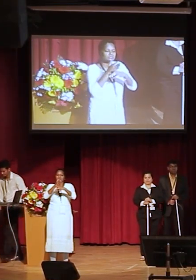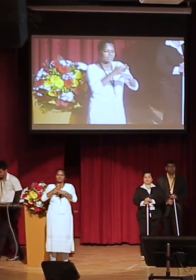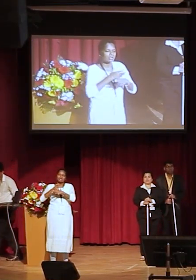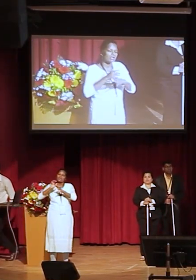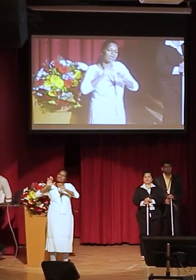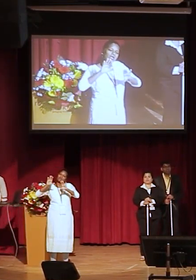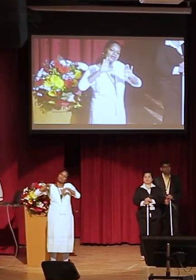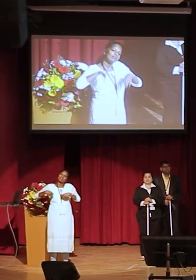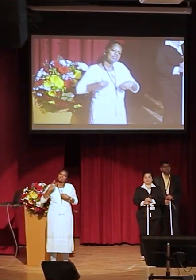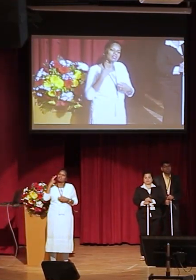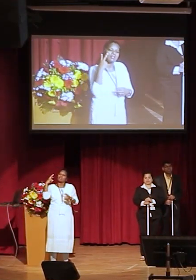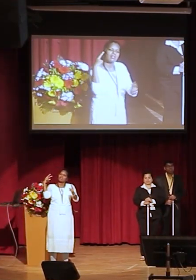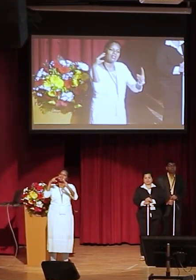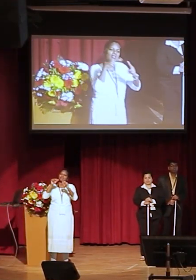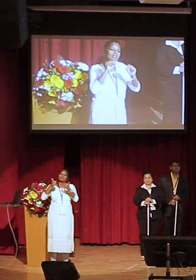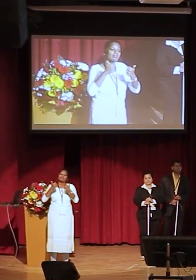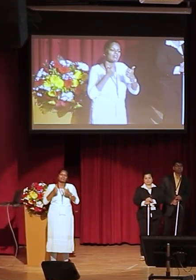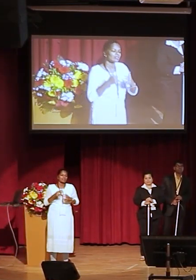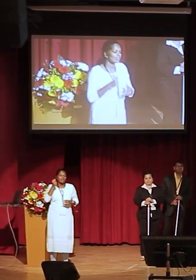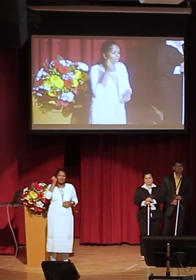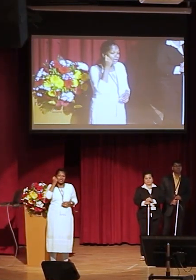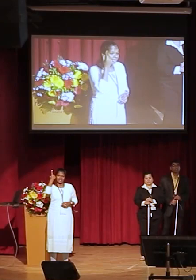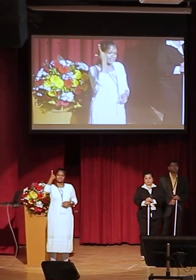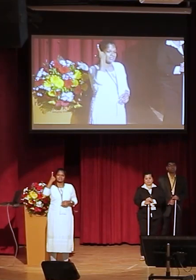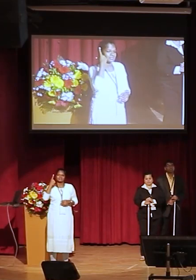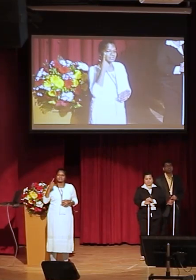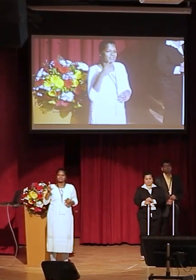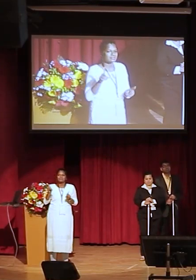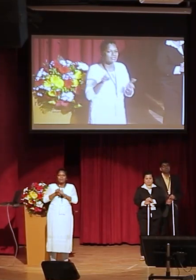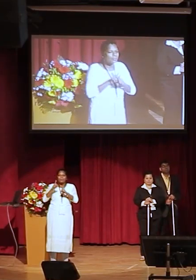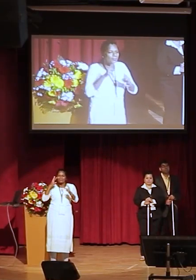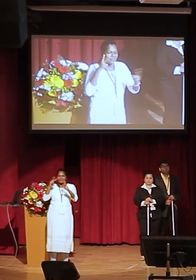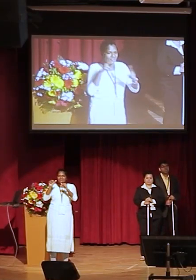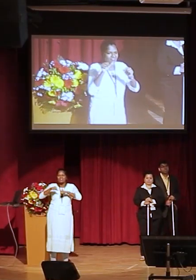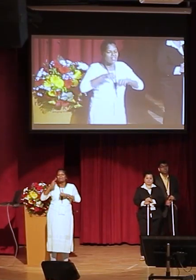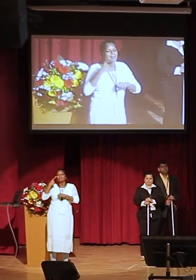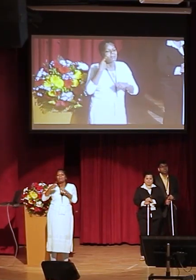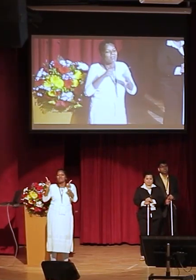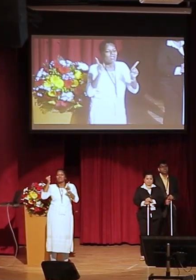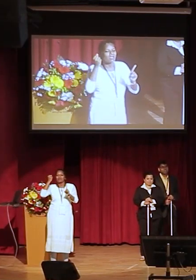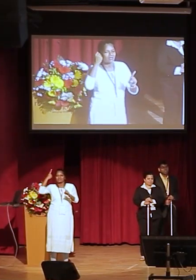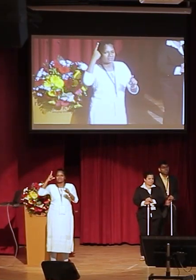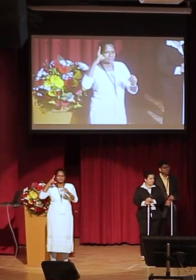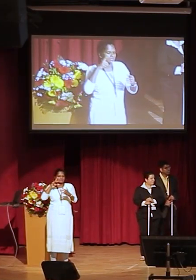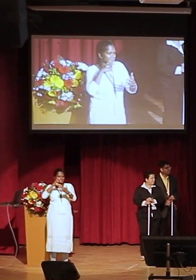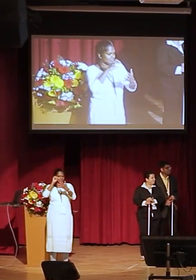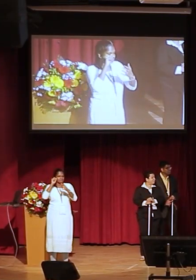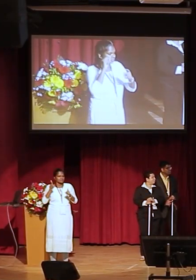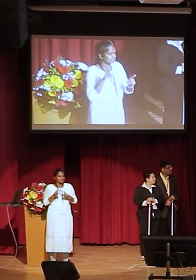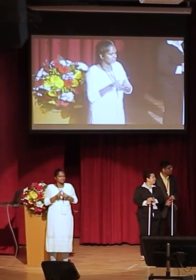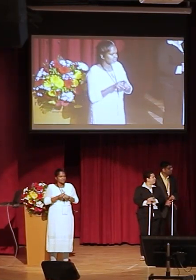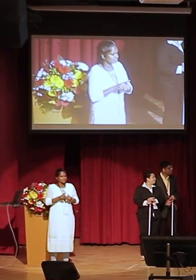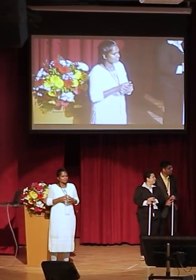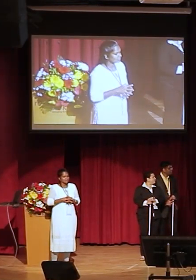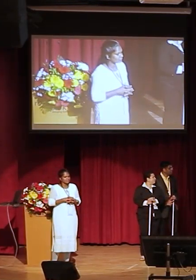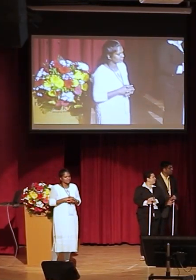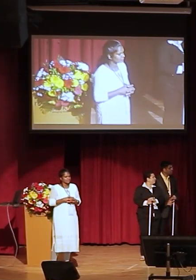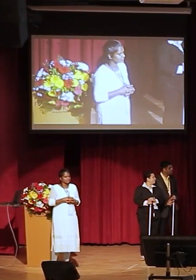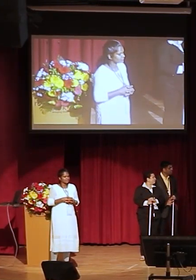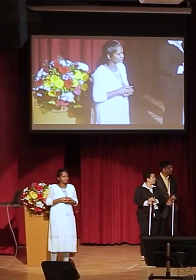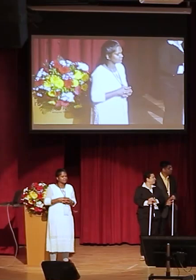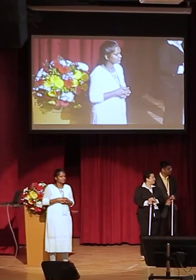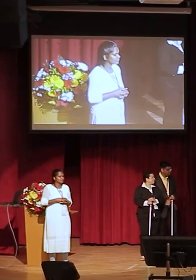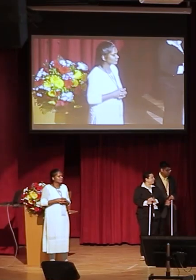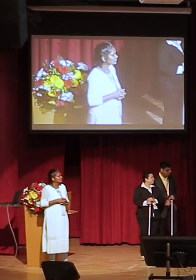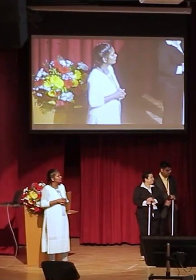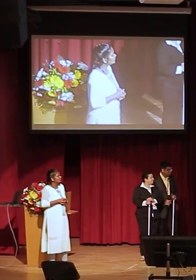be able to understand the image. Let us see how. Main content heading Level 2.